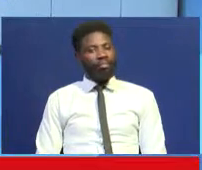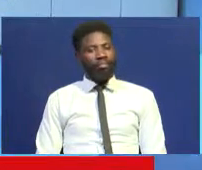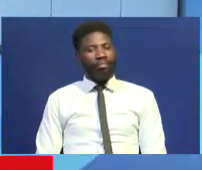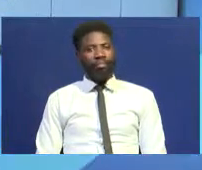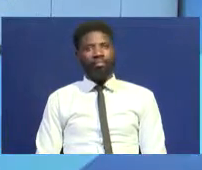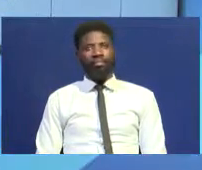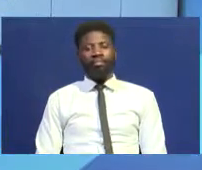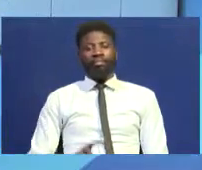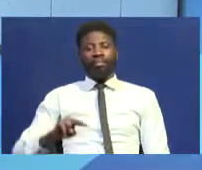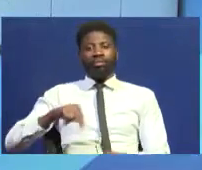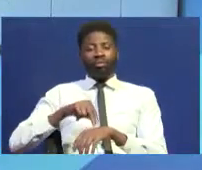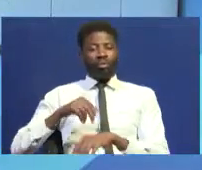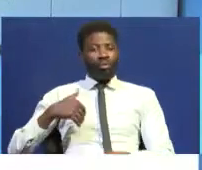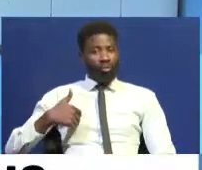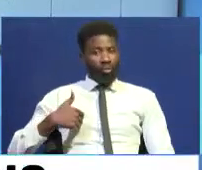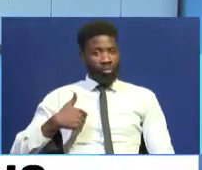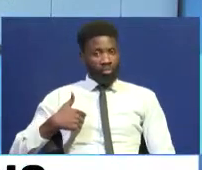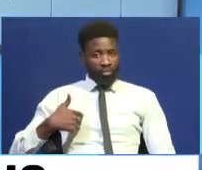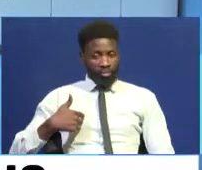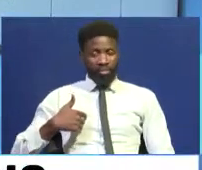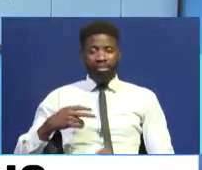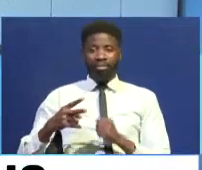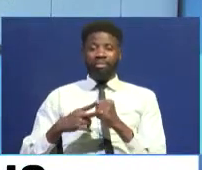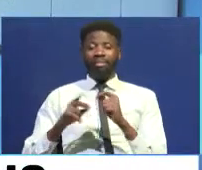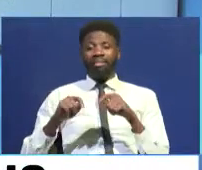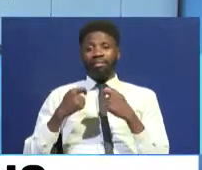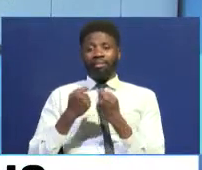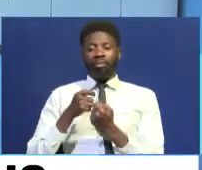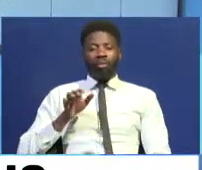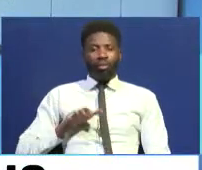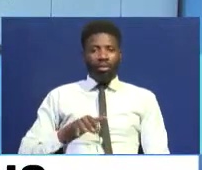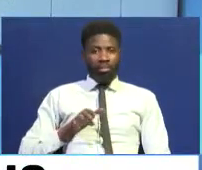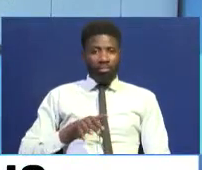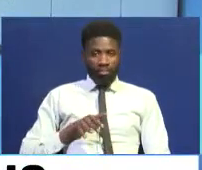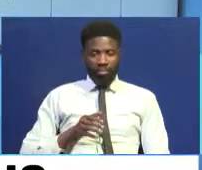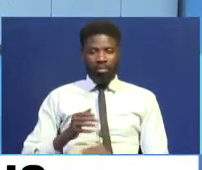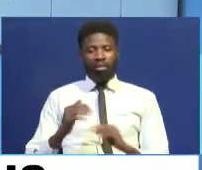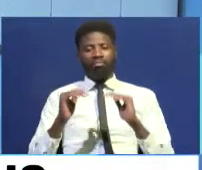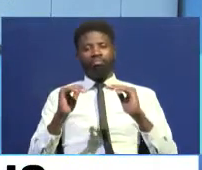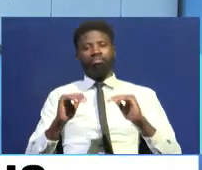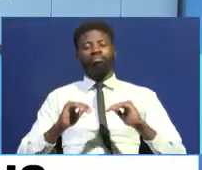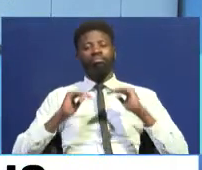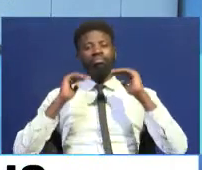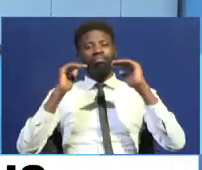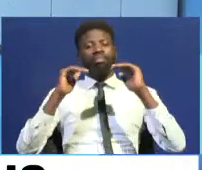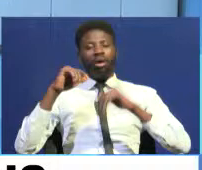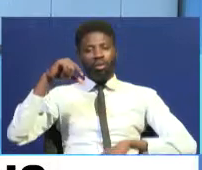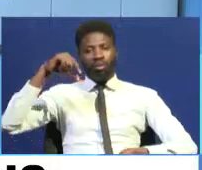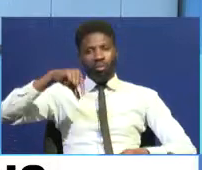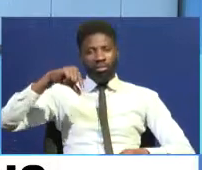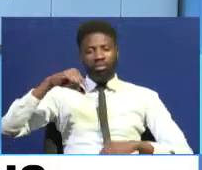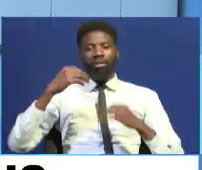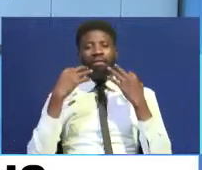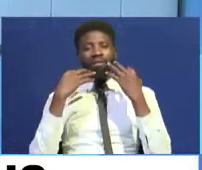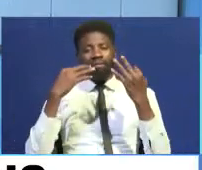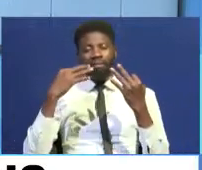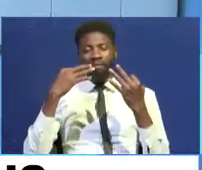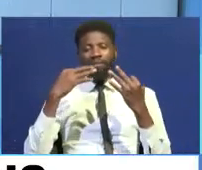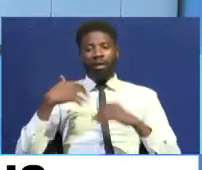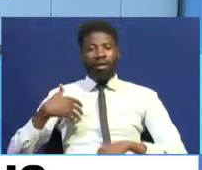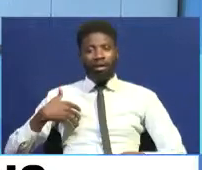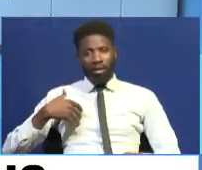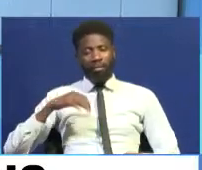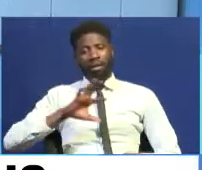Meanwhile, the National Women's Rugby Sevens team, Lionesses, have qualified for the quarterfinals of the Rugby Africa Women's